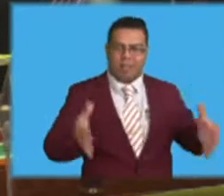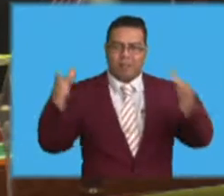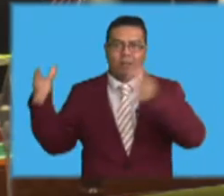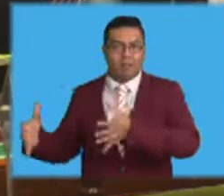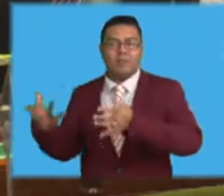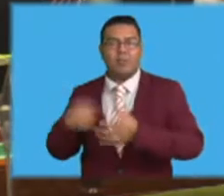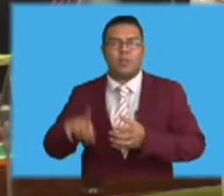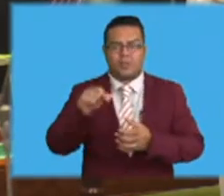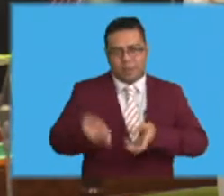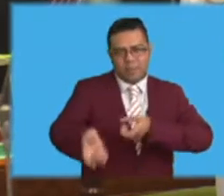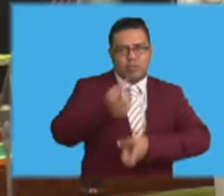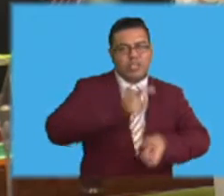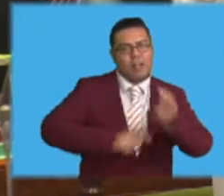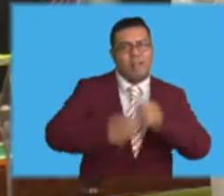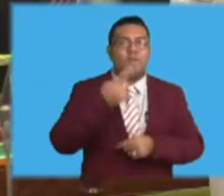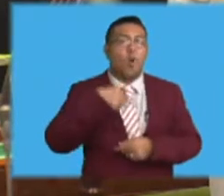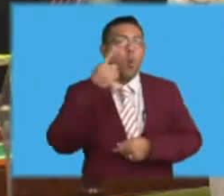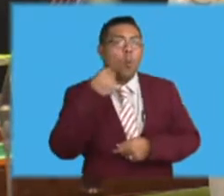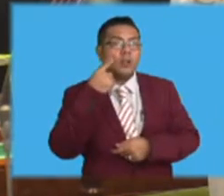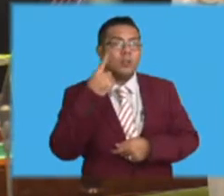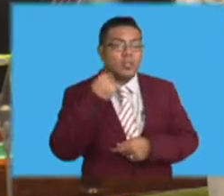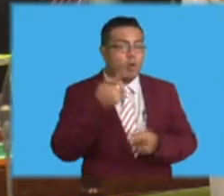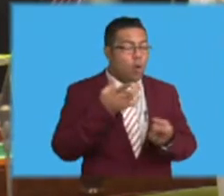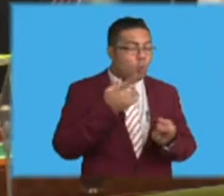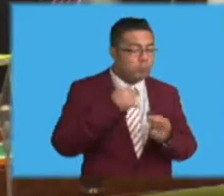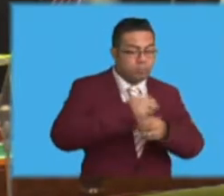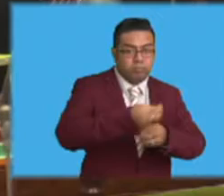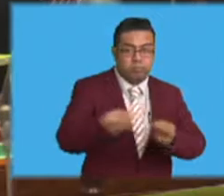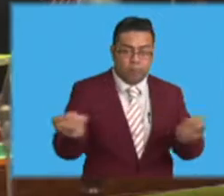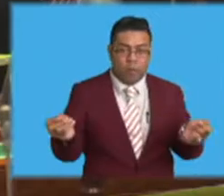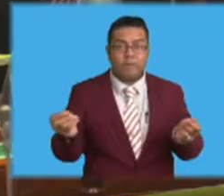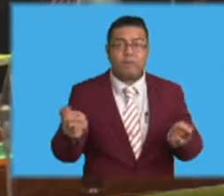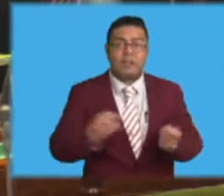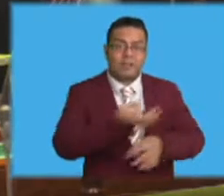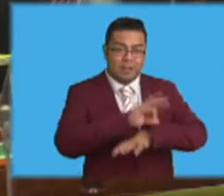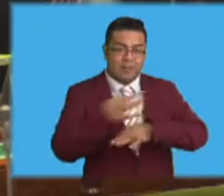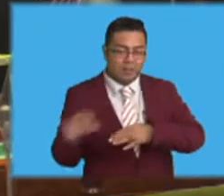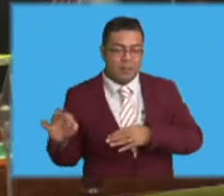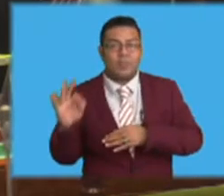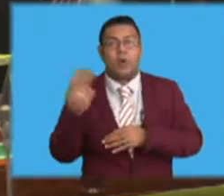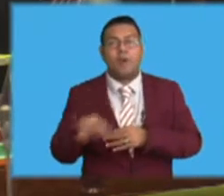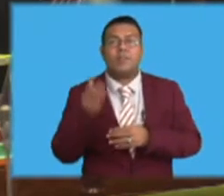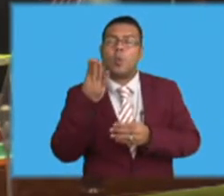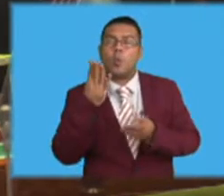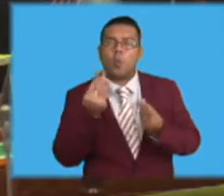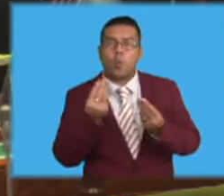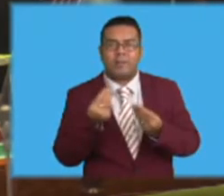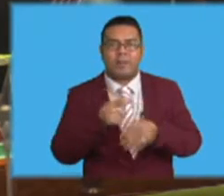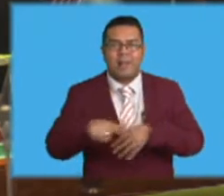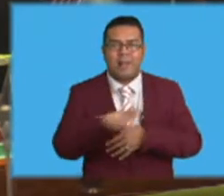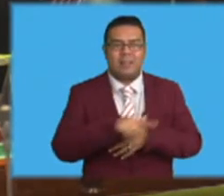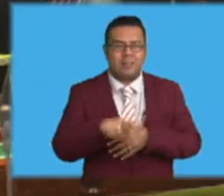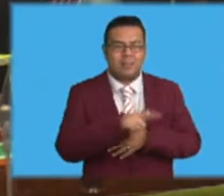and this can be recycled for either watering of the landscape or by controlled release into the man-made wetland that's a soak pit.